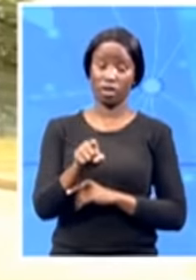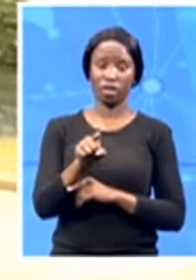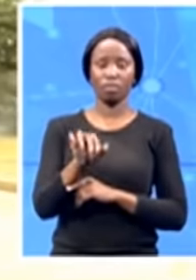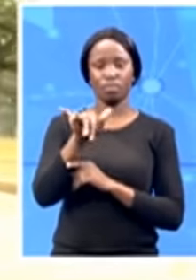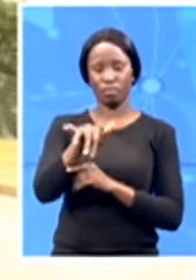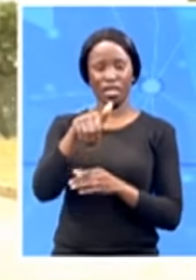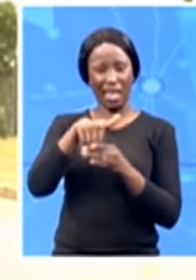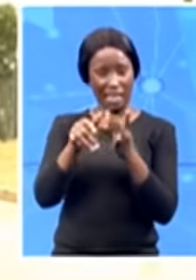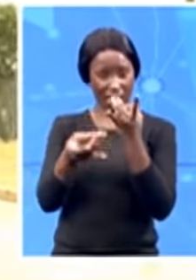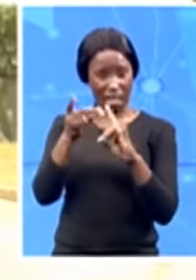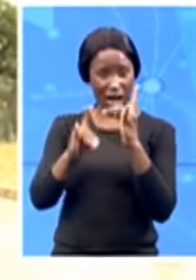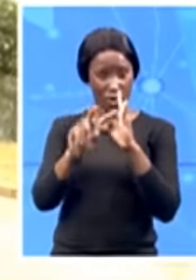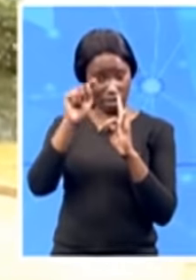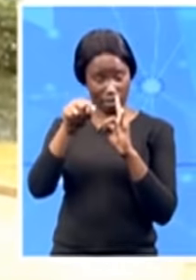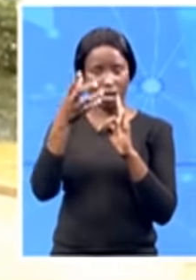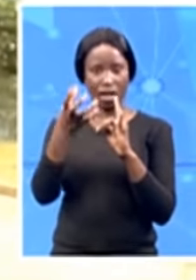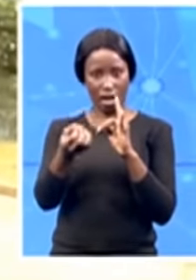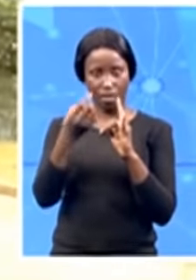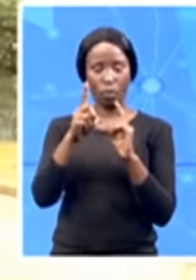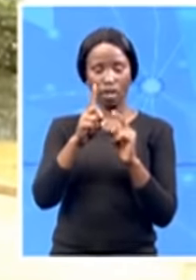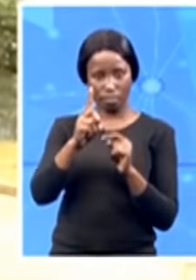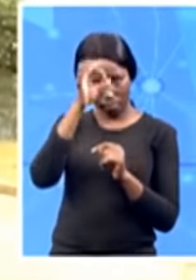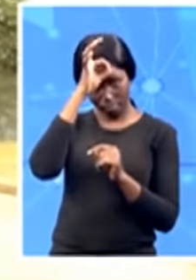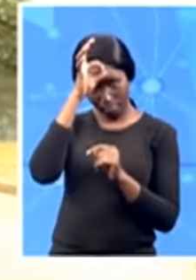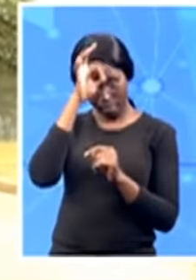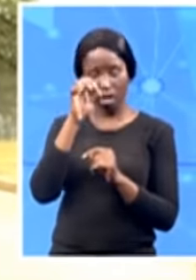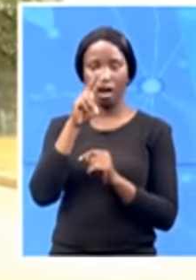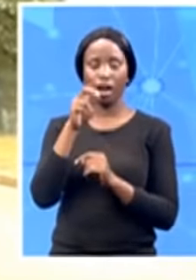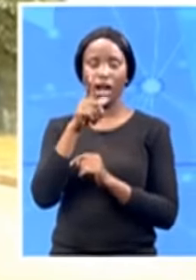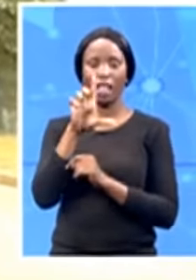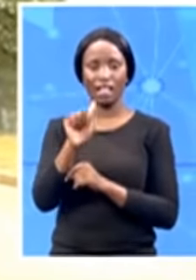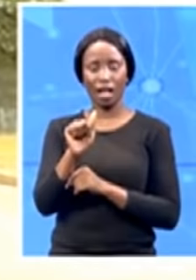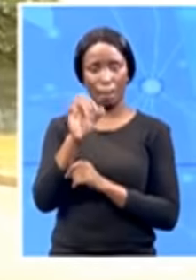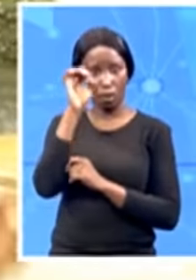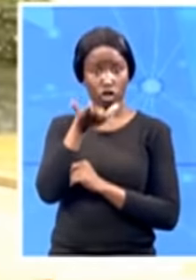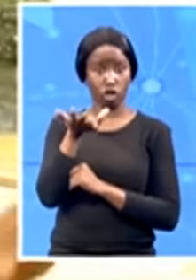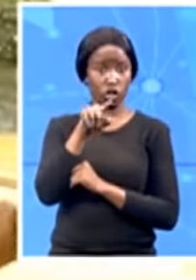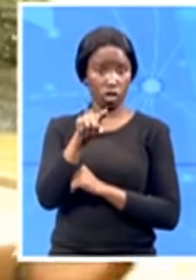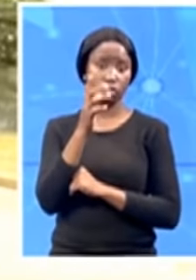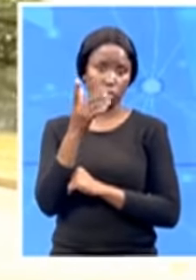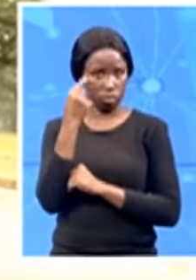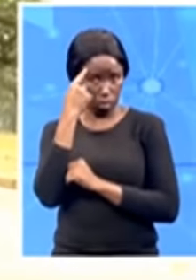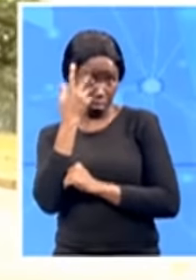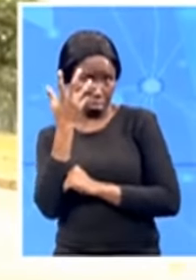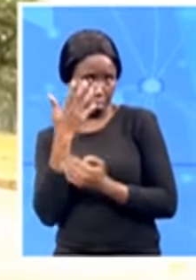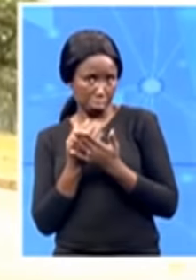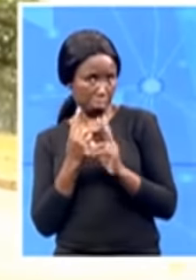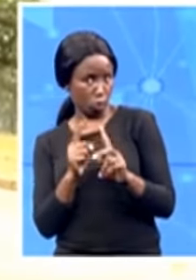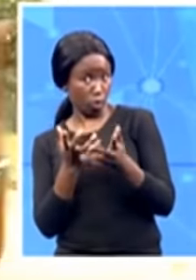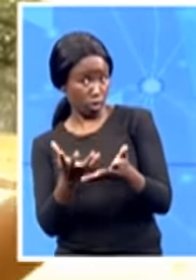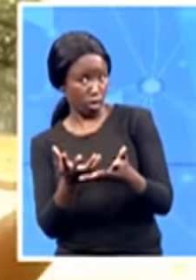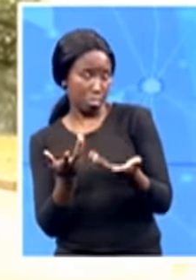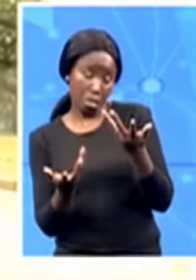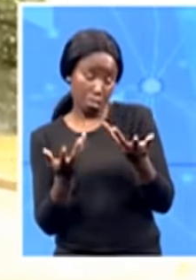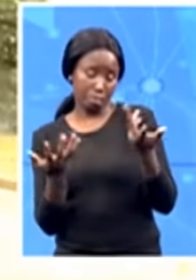Nkandla police station, which understanding will possibly be that is where the former president may go to hand himself over to the